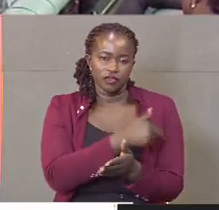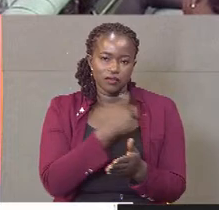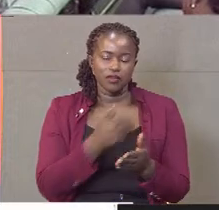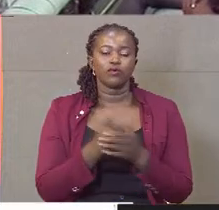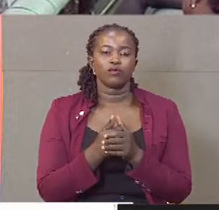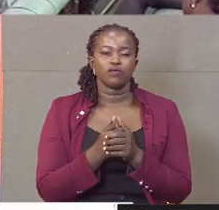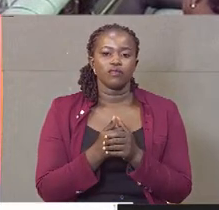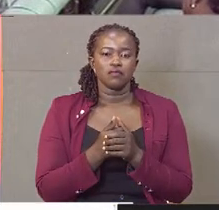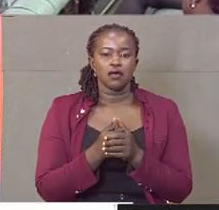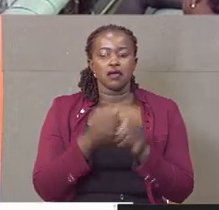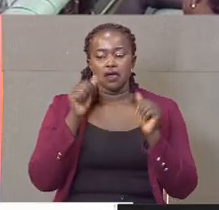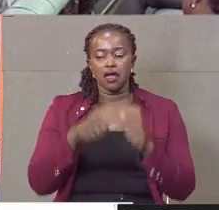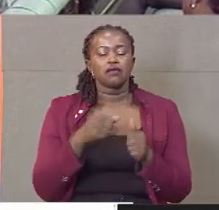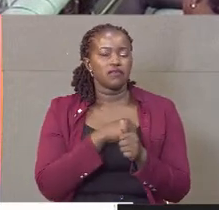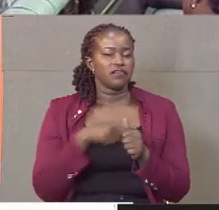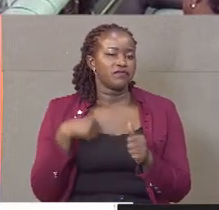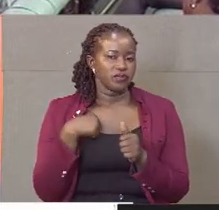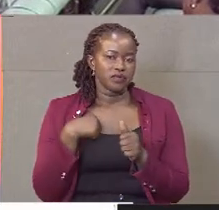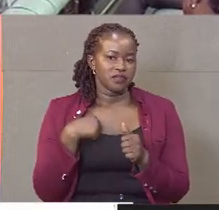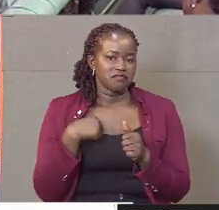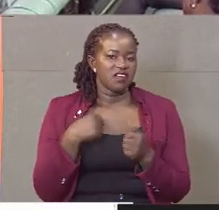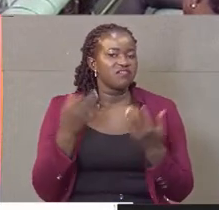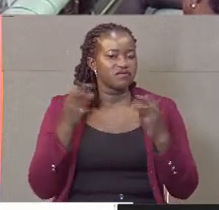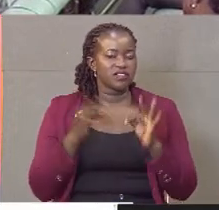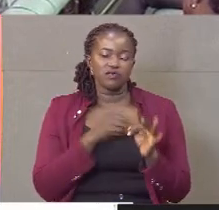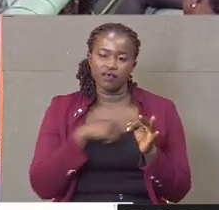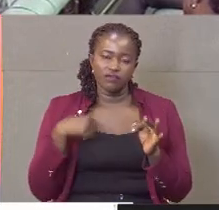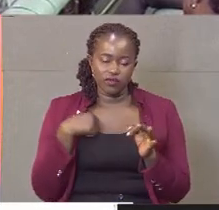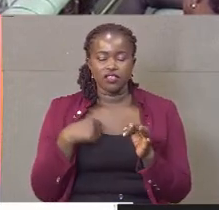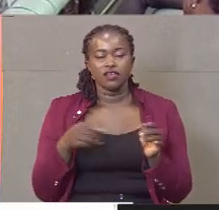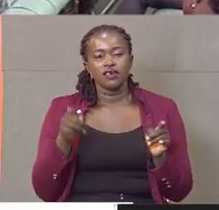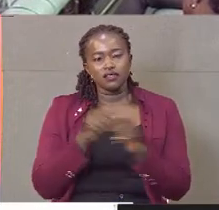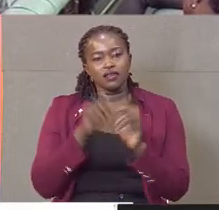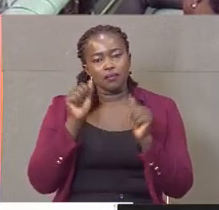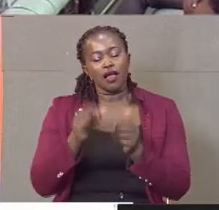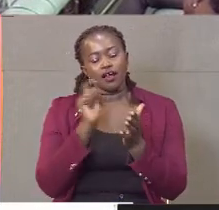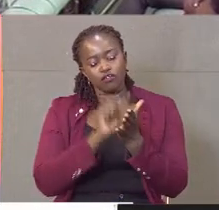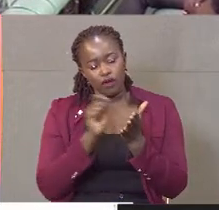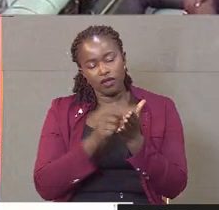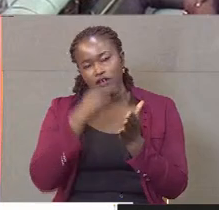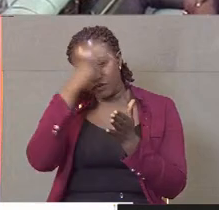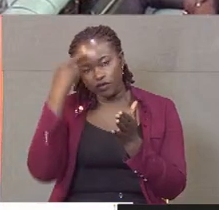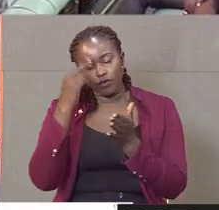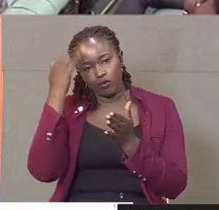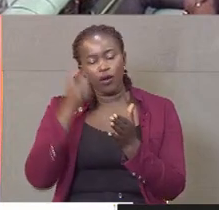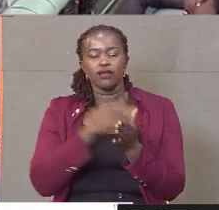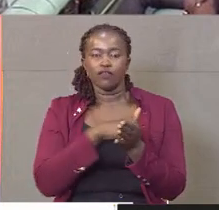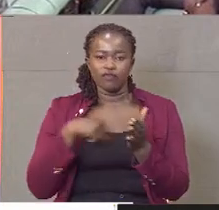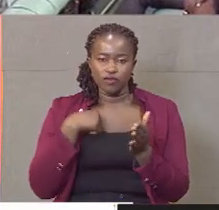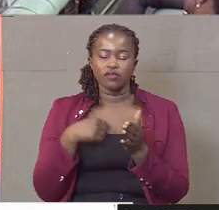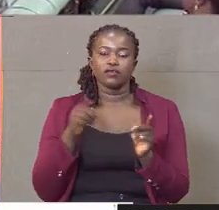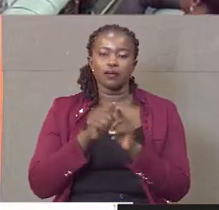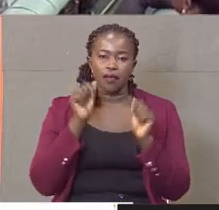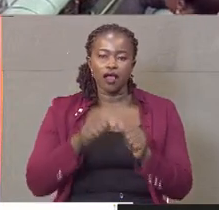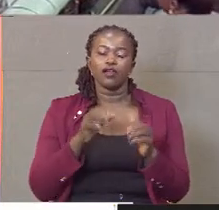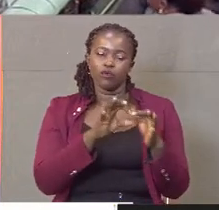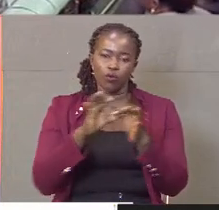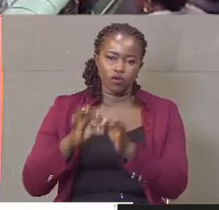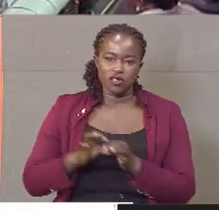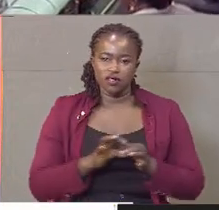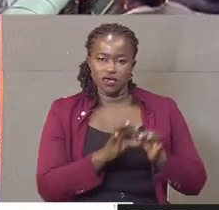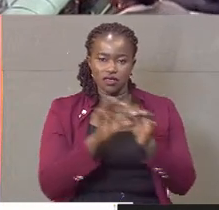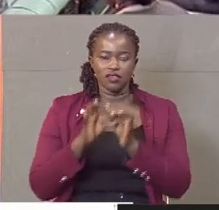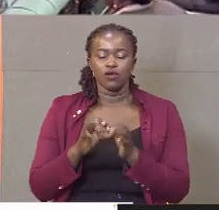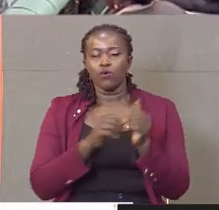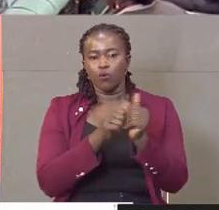at liberty to reject. And they write a reason for rejection, and they coordinate that with